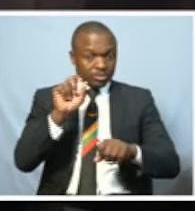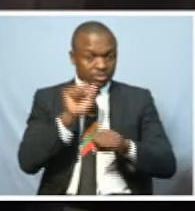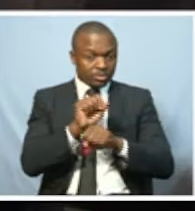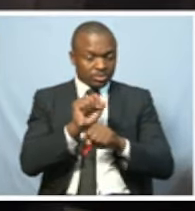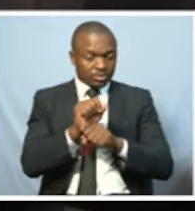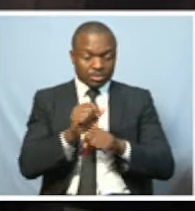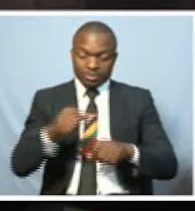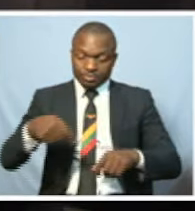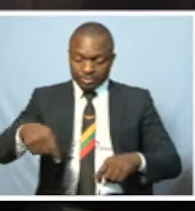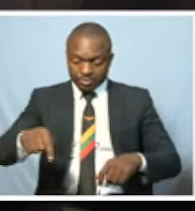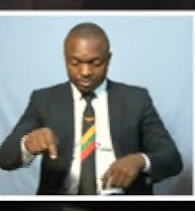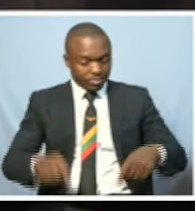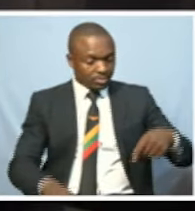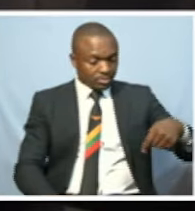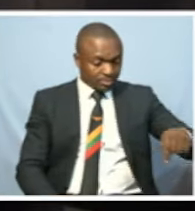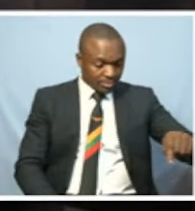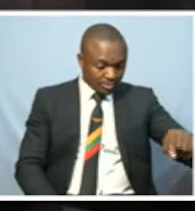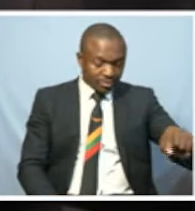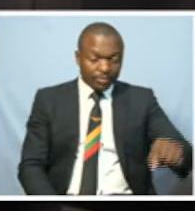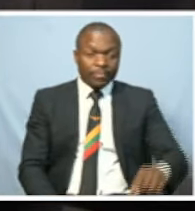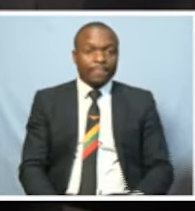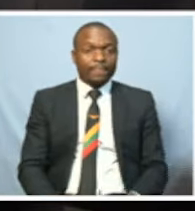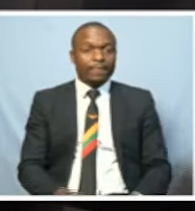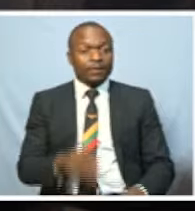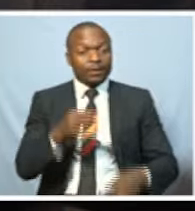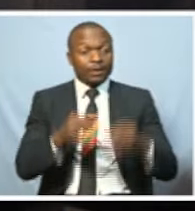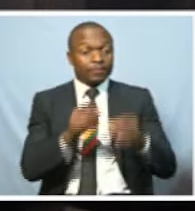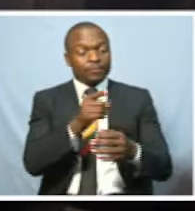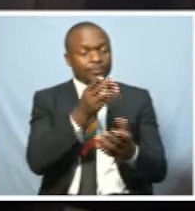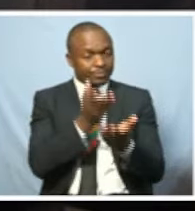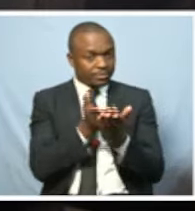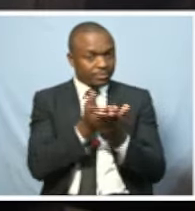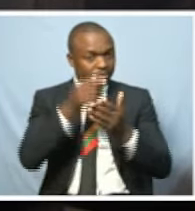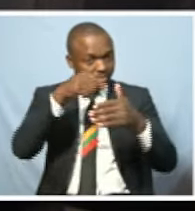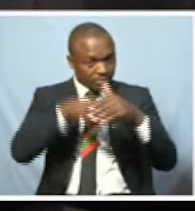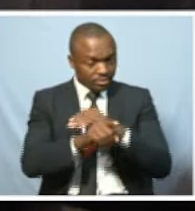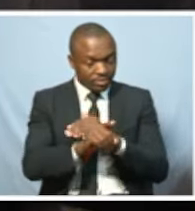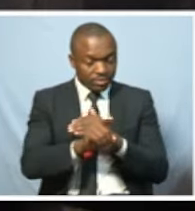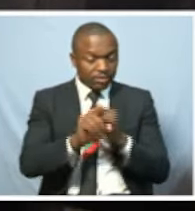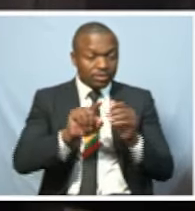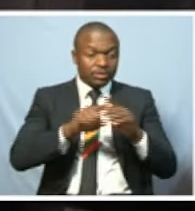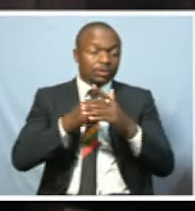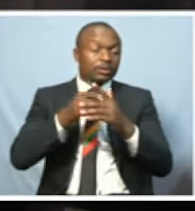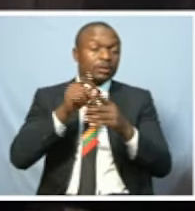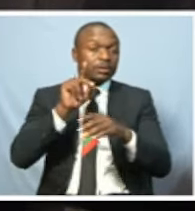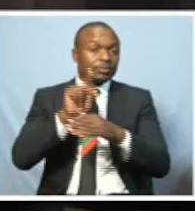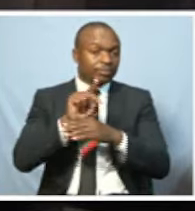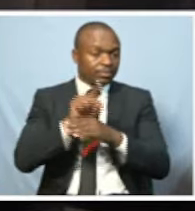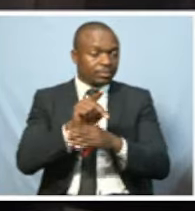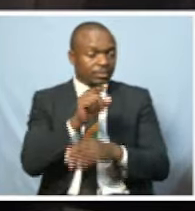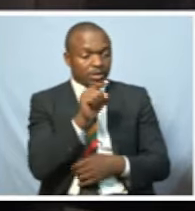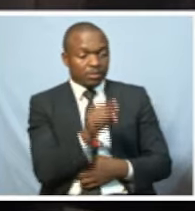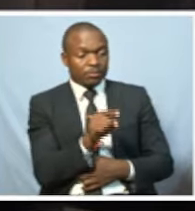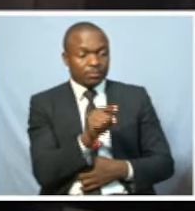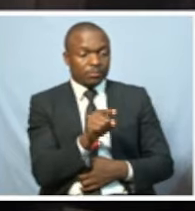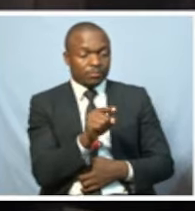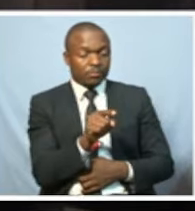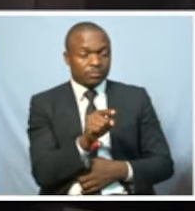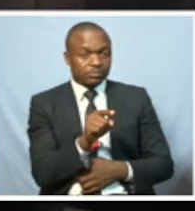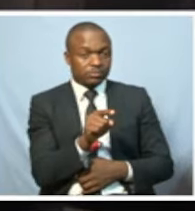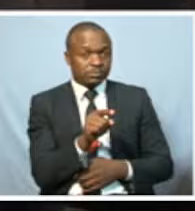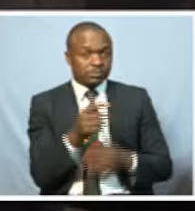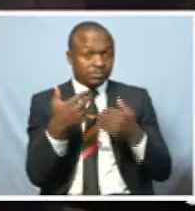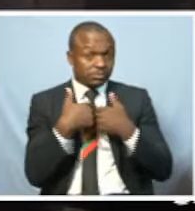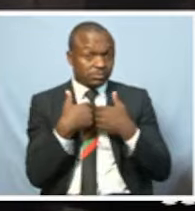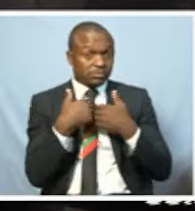simultaneously. Because when you require him to start the project, has he got enough machinery